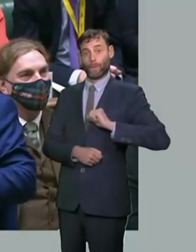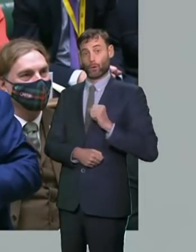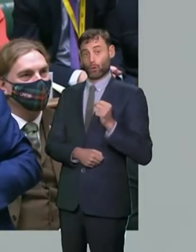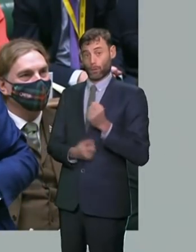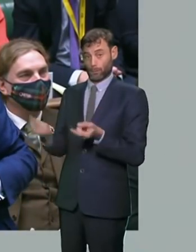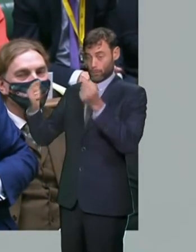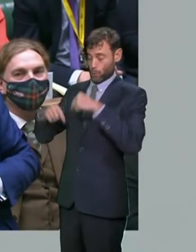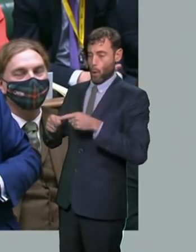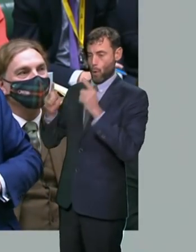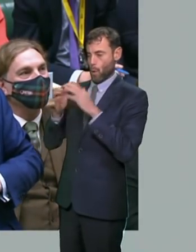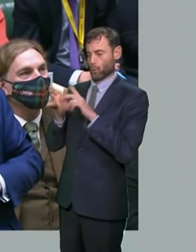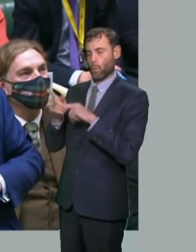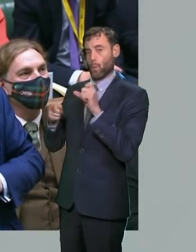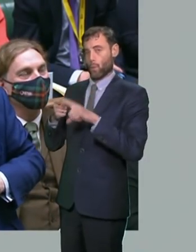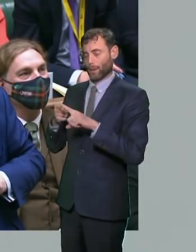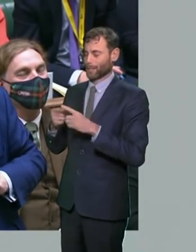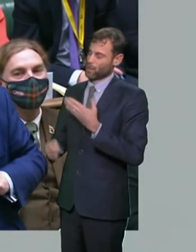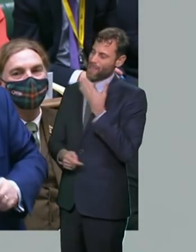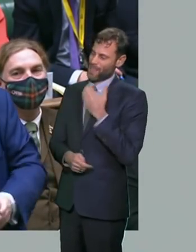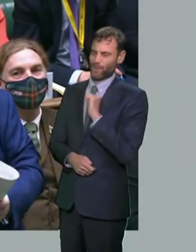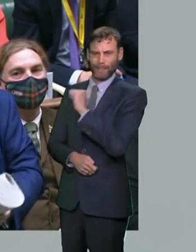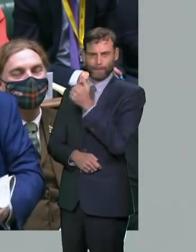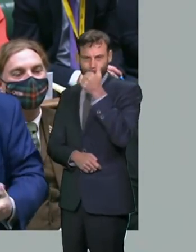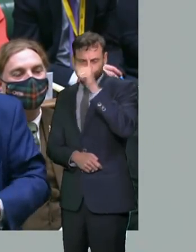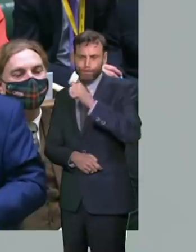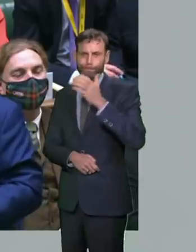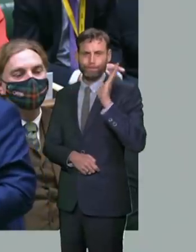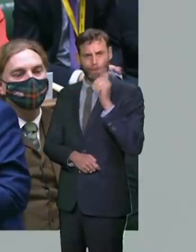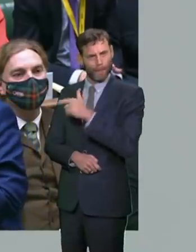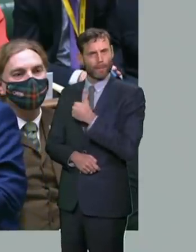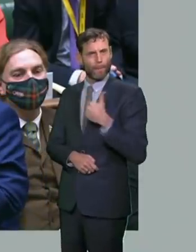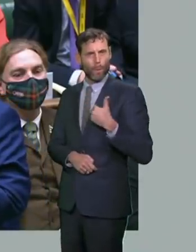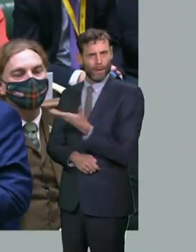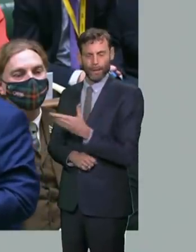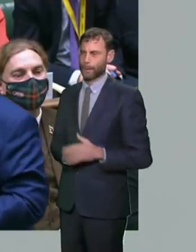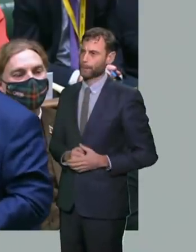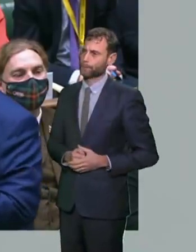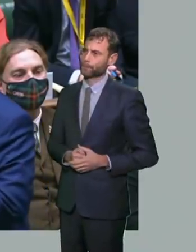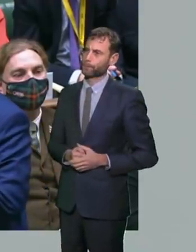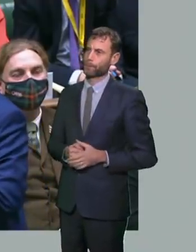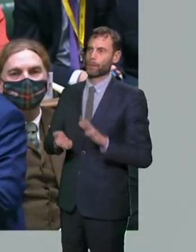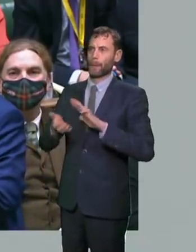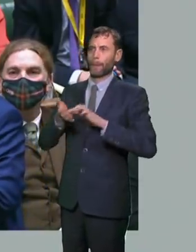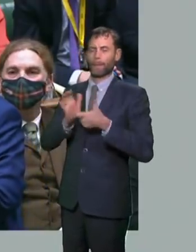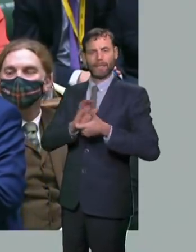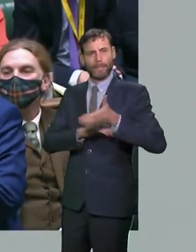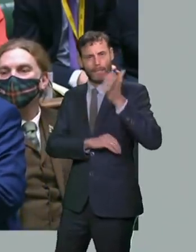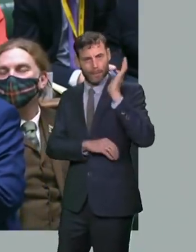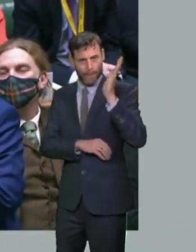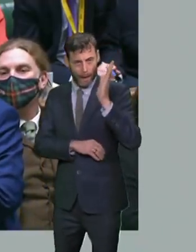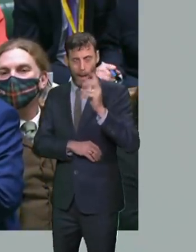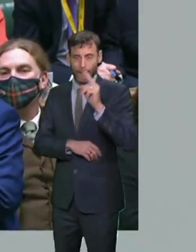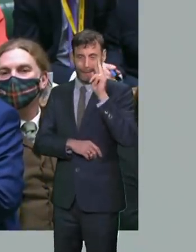Lord Wallace, and to thank him for his sage words at his sermon this morning. Mr. Speaker, the past few